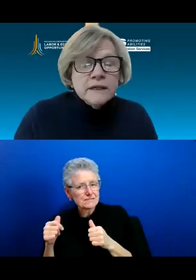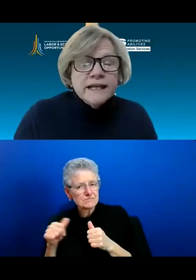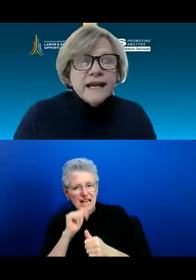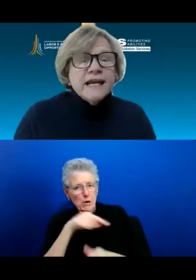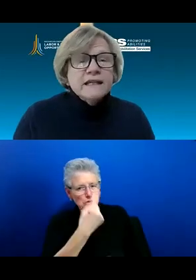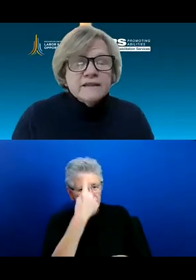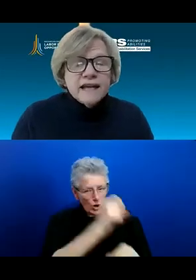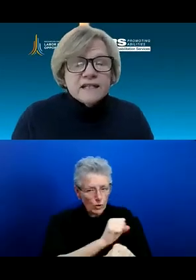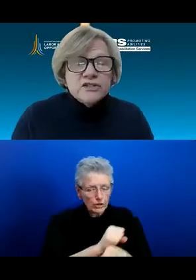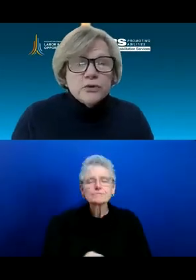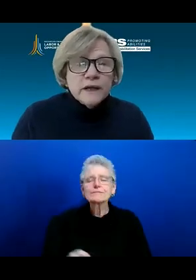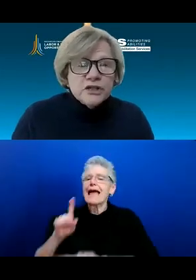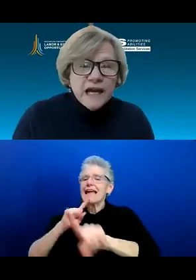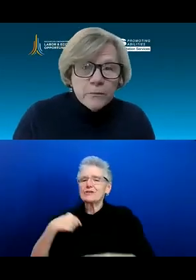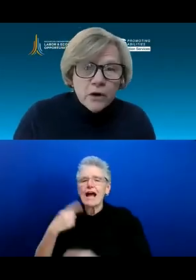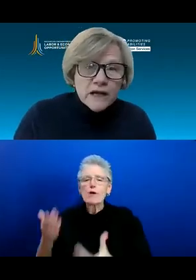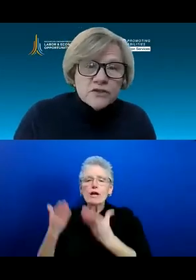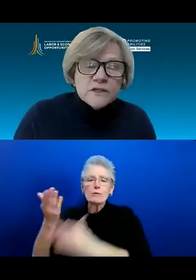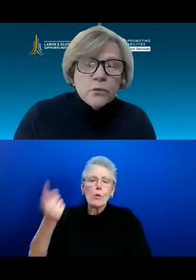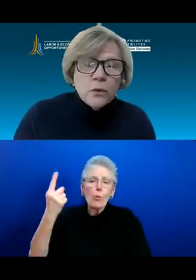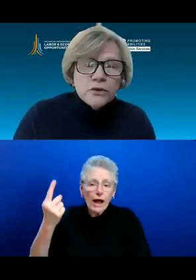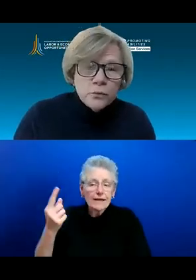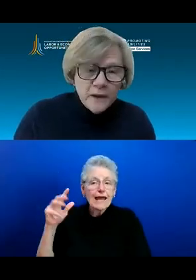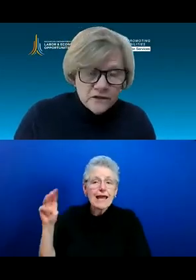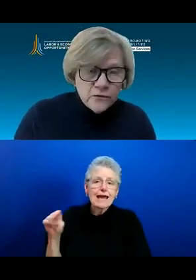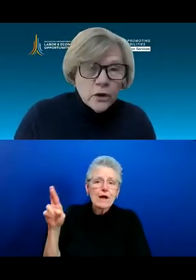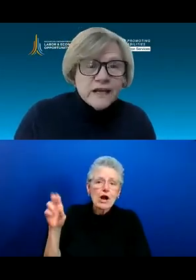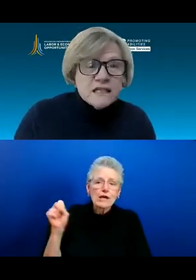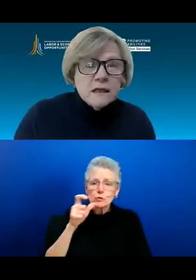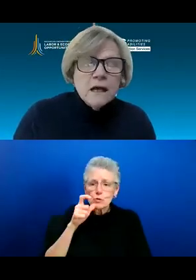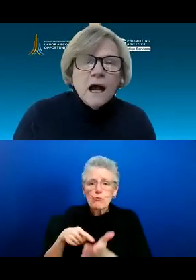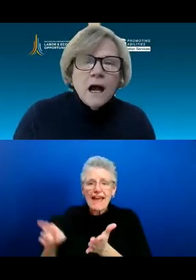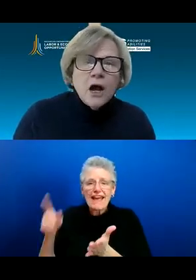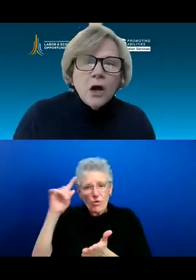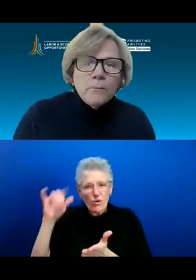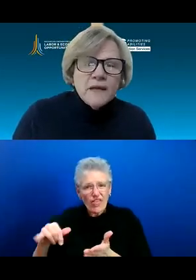those. And in that situation, MRS was the one who paid for it.